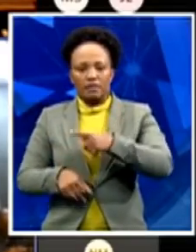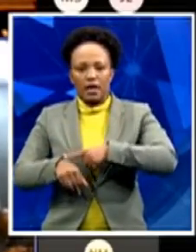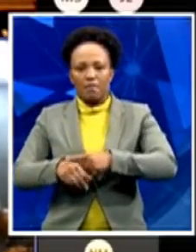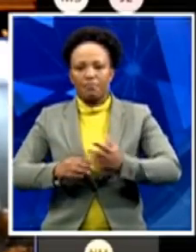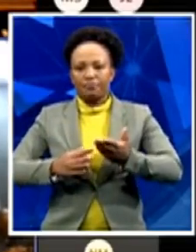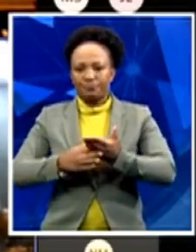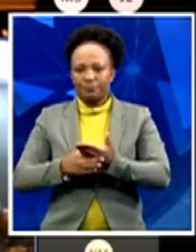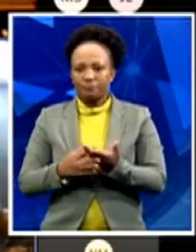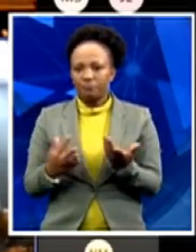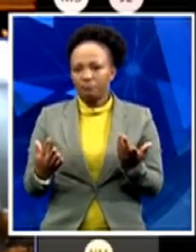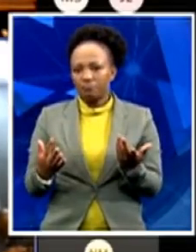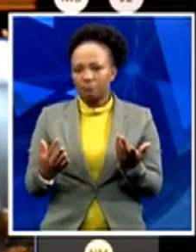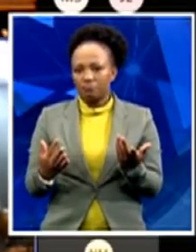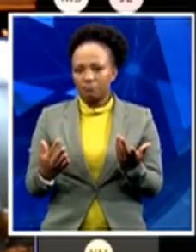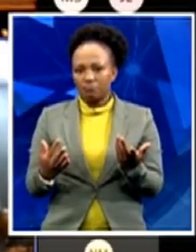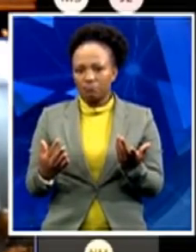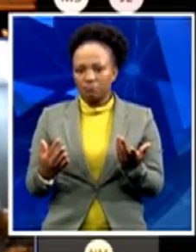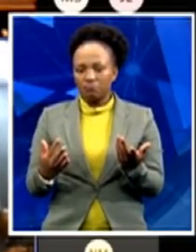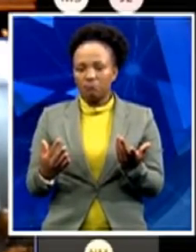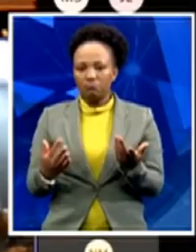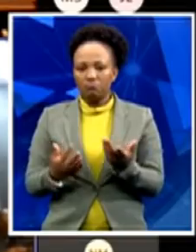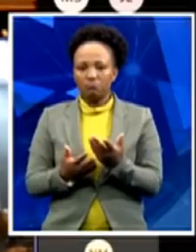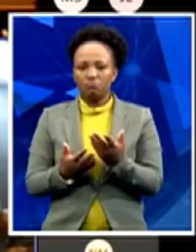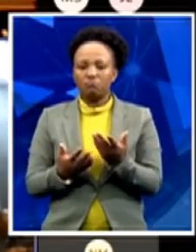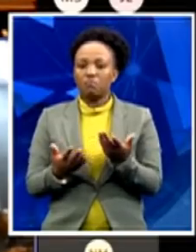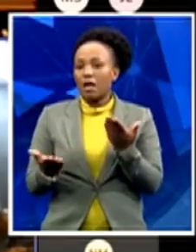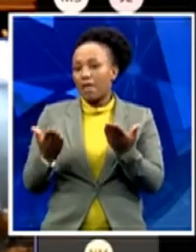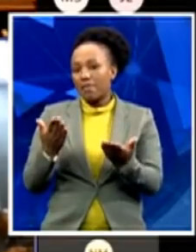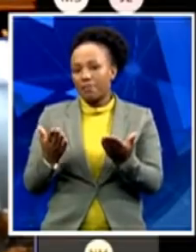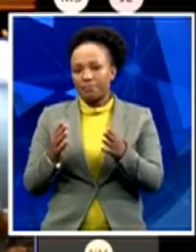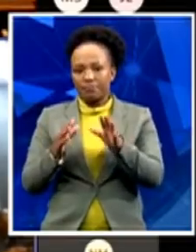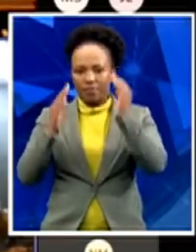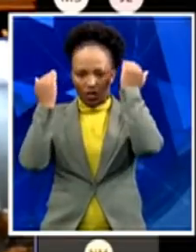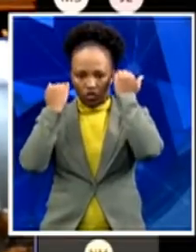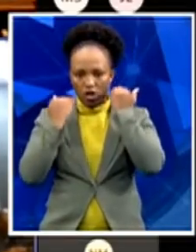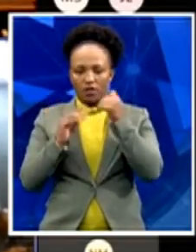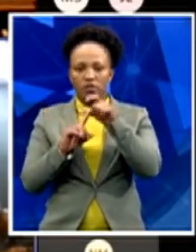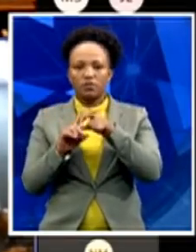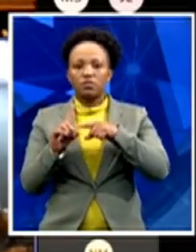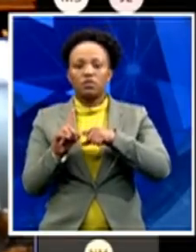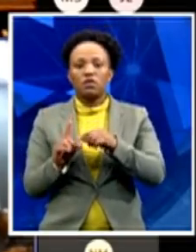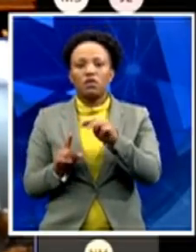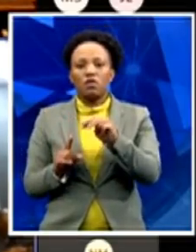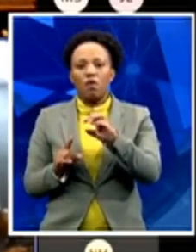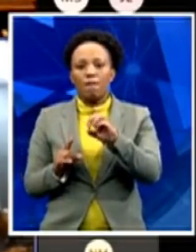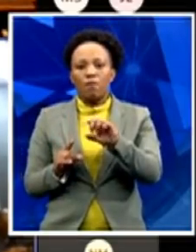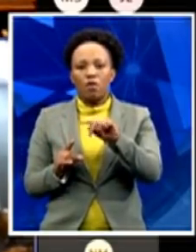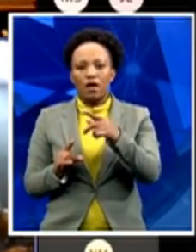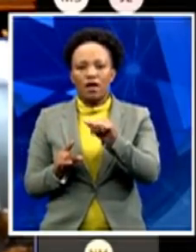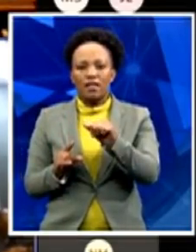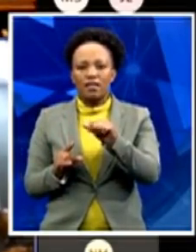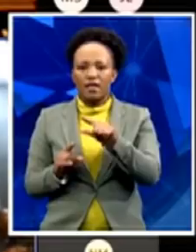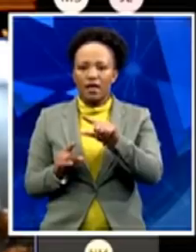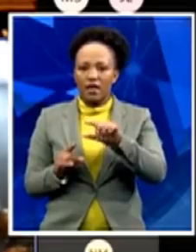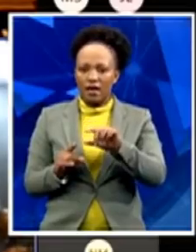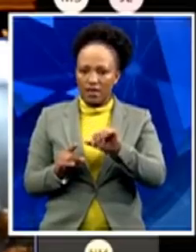and maybe Justice Mulahle will help us, because I understand he's the expert on these matters, as